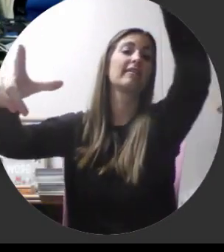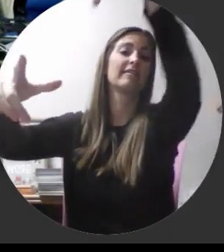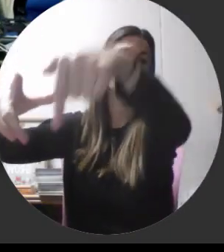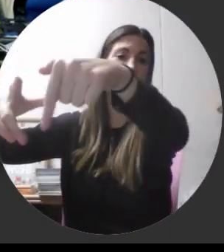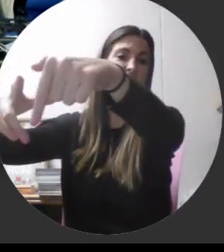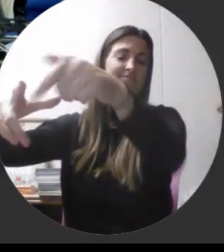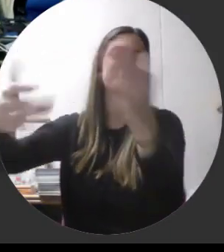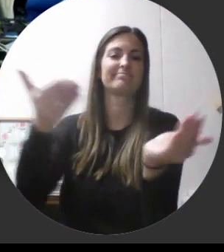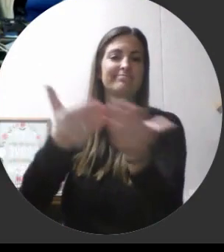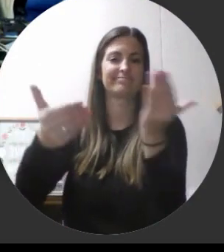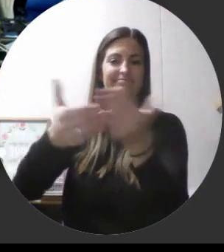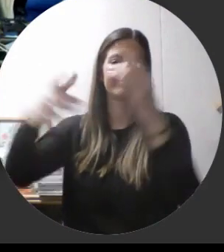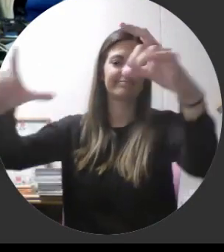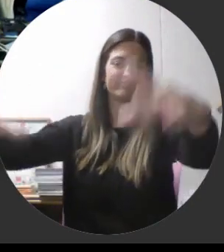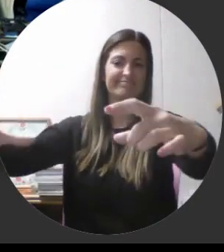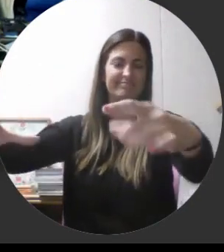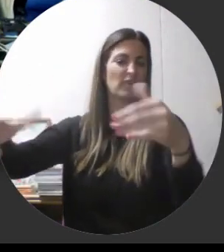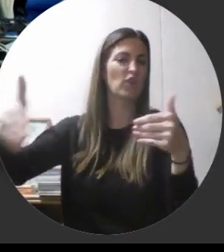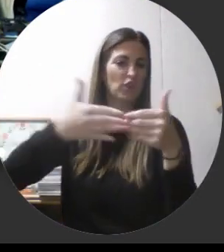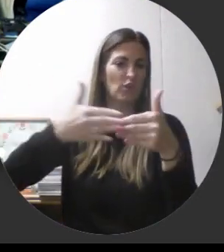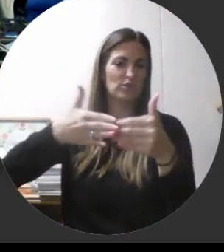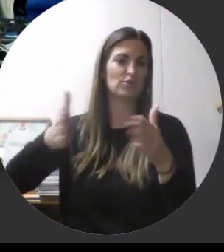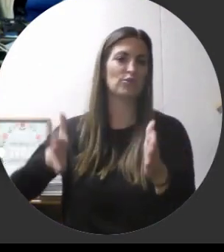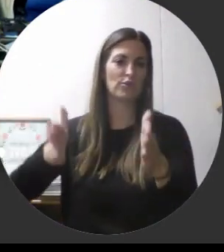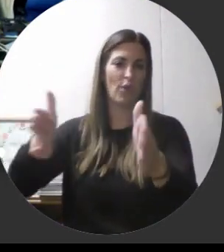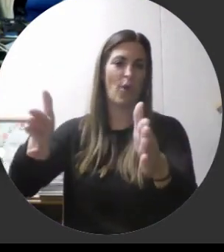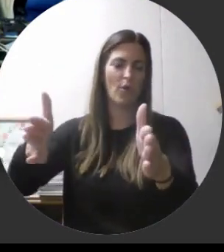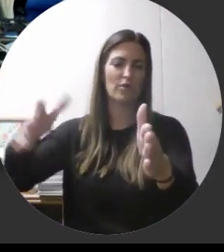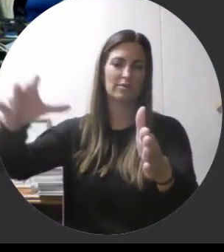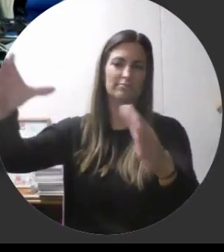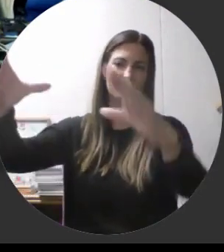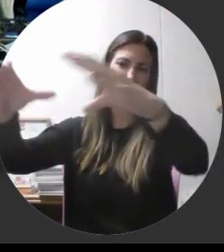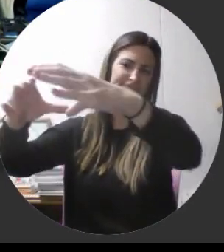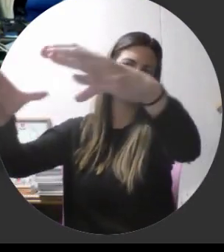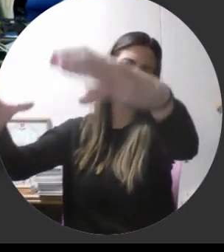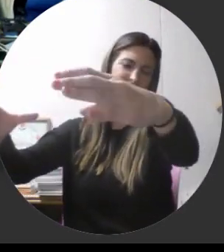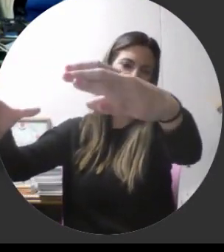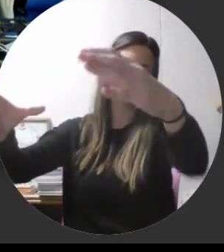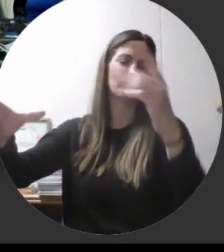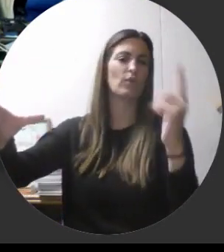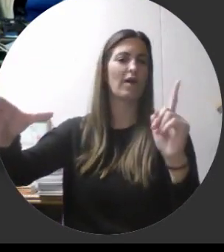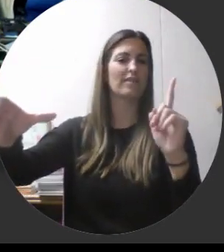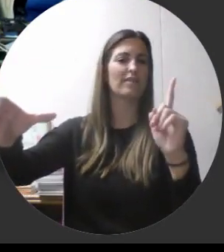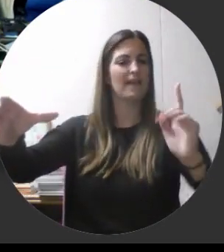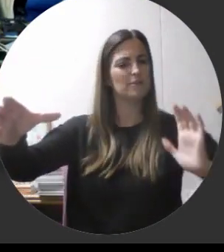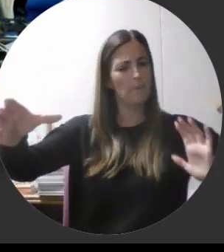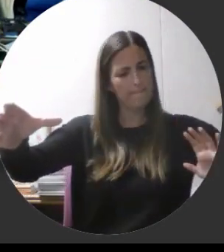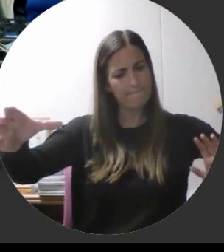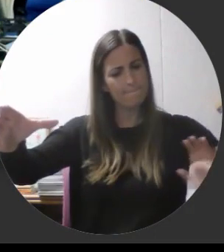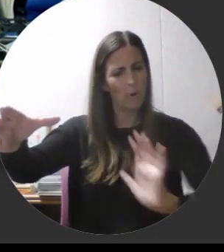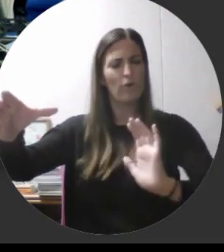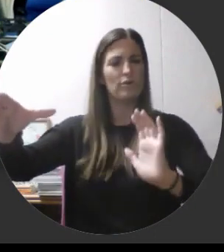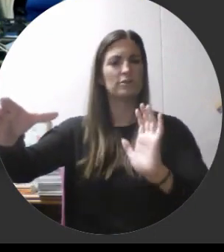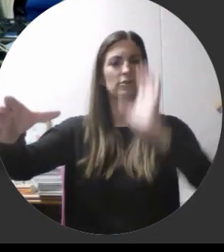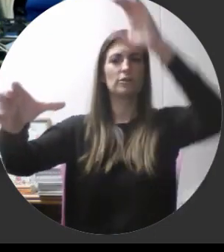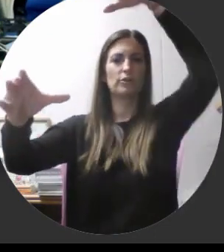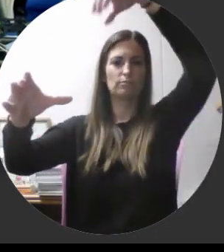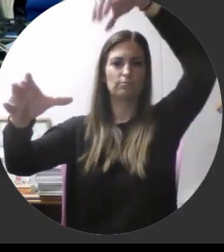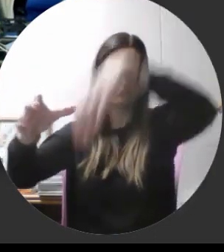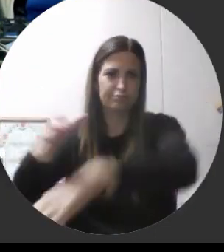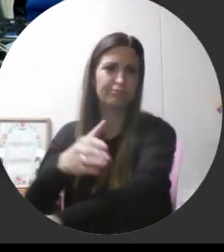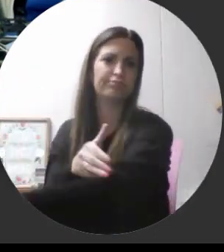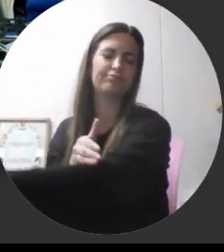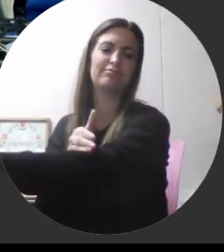was easy. The edge of the lock-in was close to the road and a little below it, and with one last concerted shove, they launched Crusoe into his new